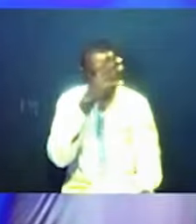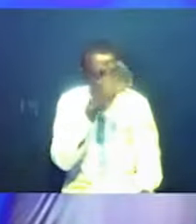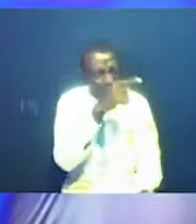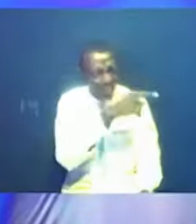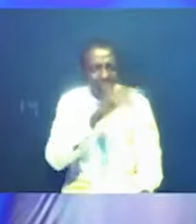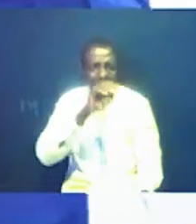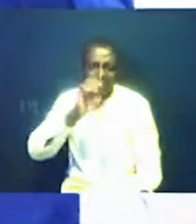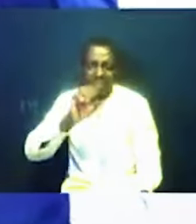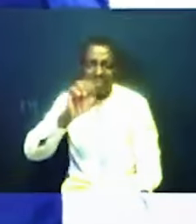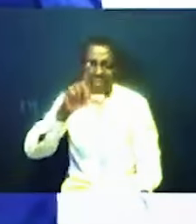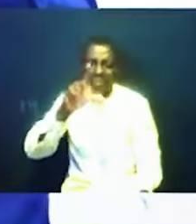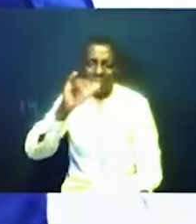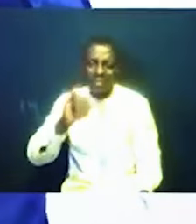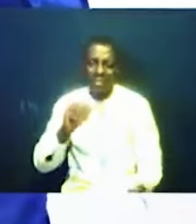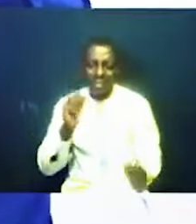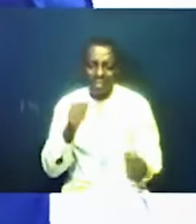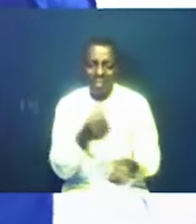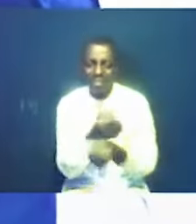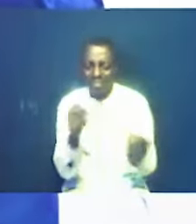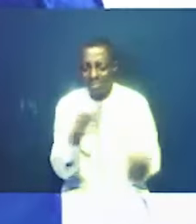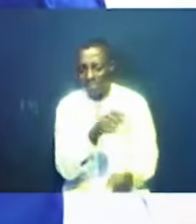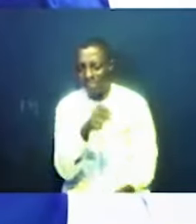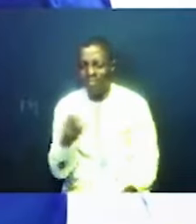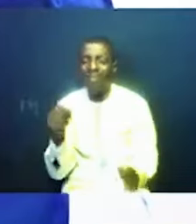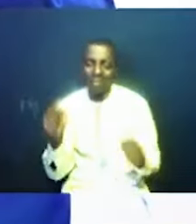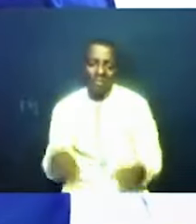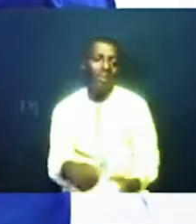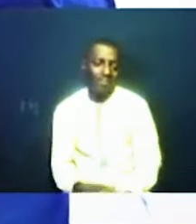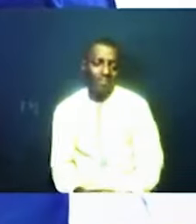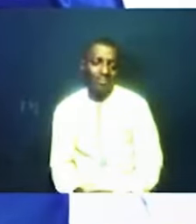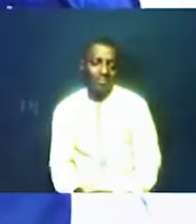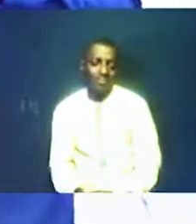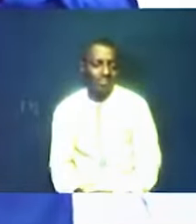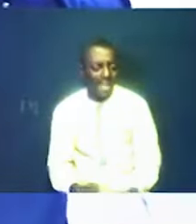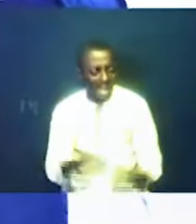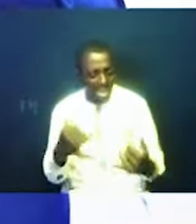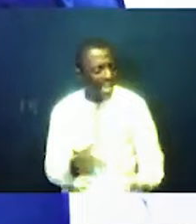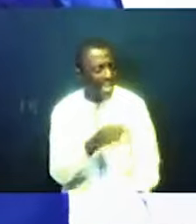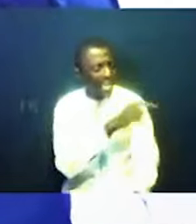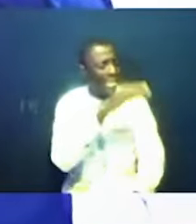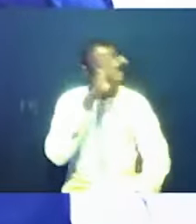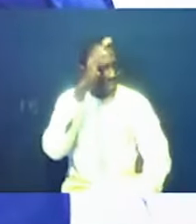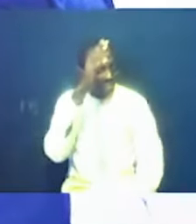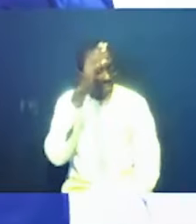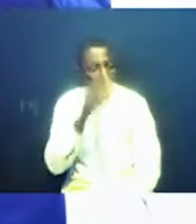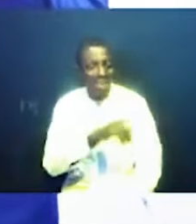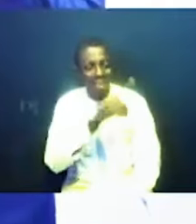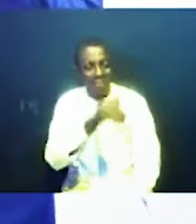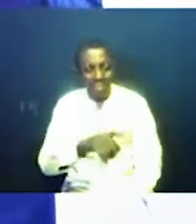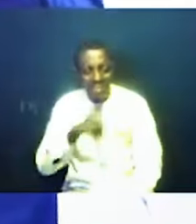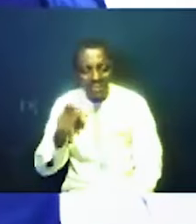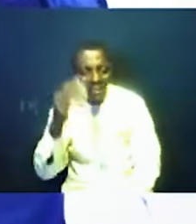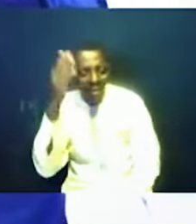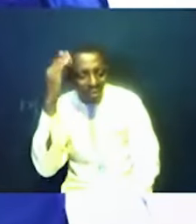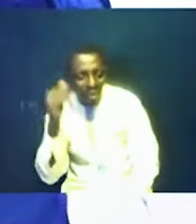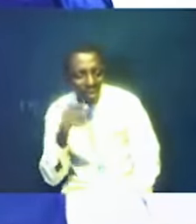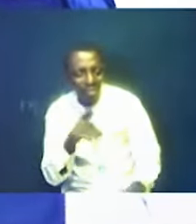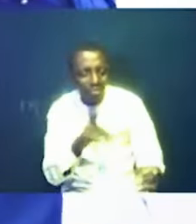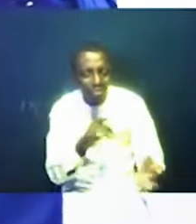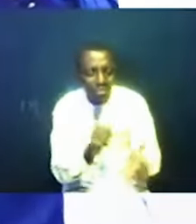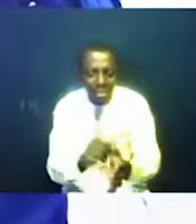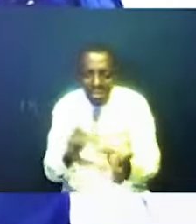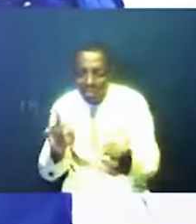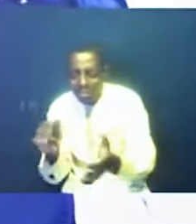them. This is not the time for the father to be asking questions and wise sayings. If somebody does